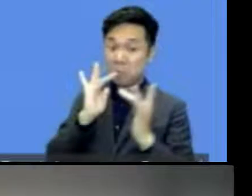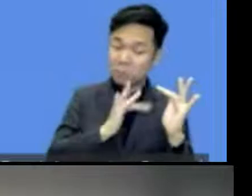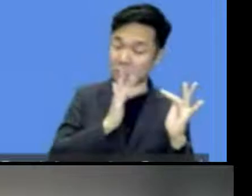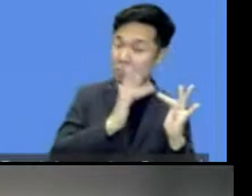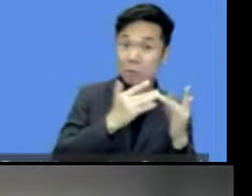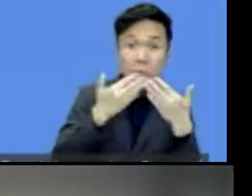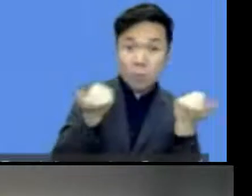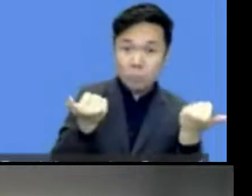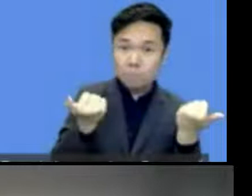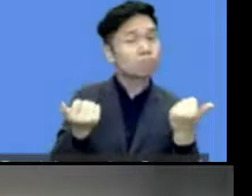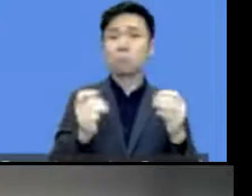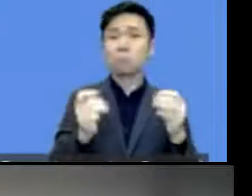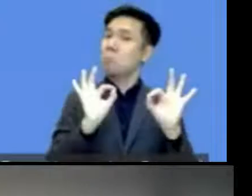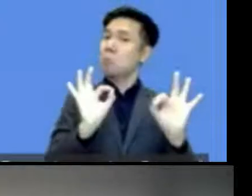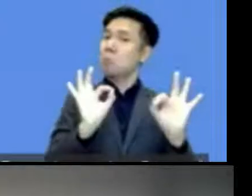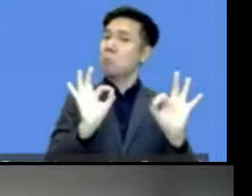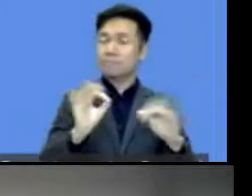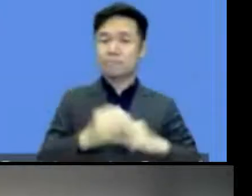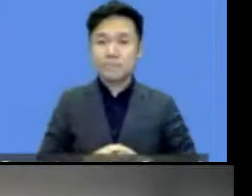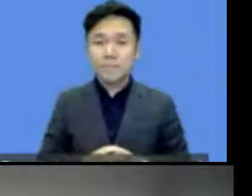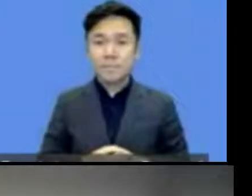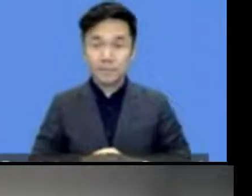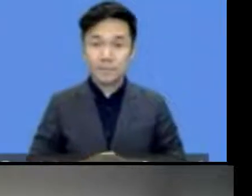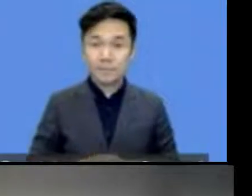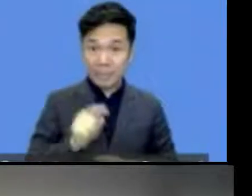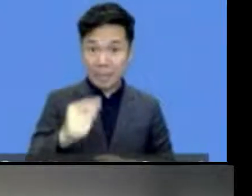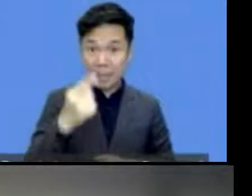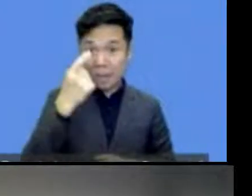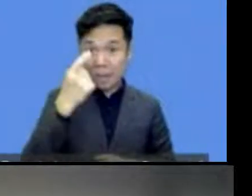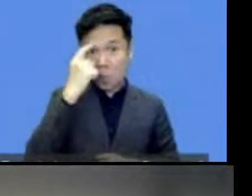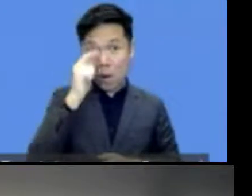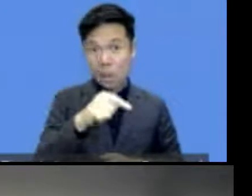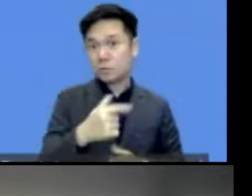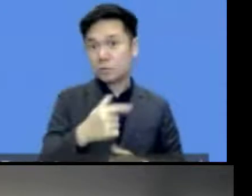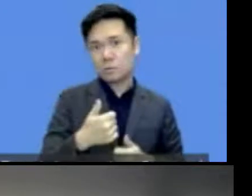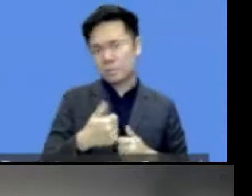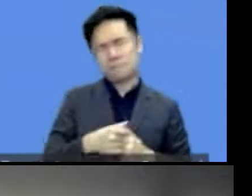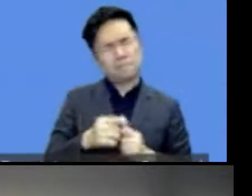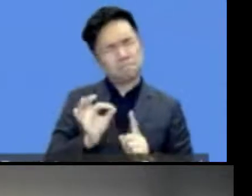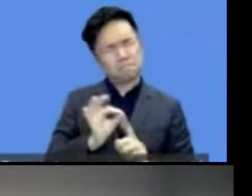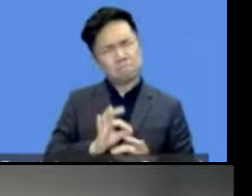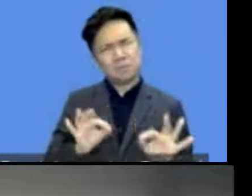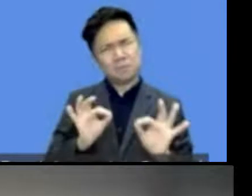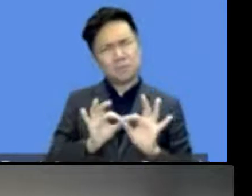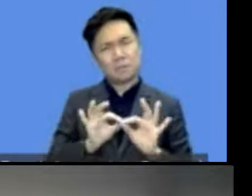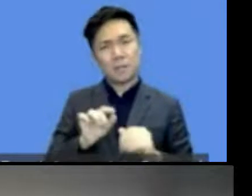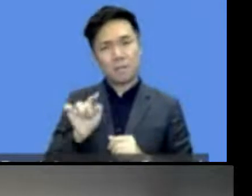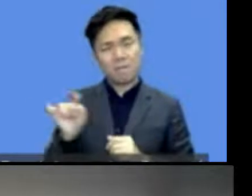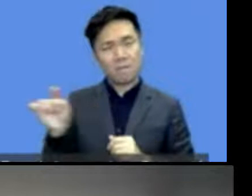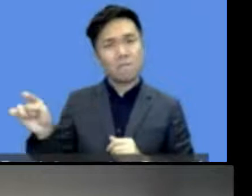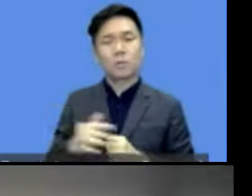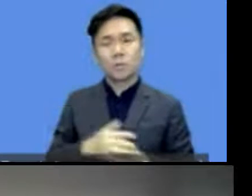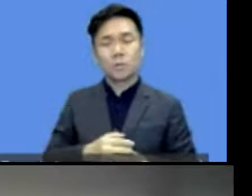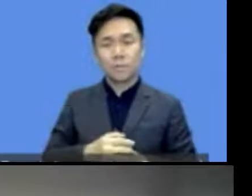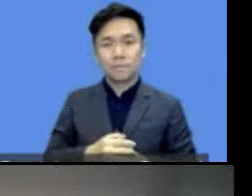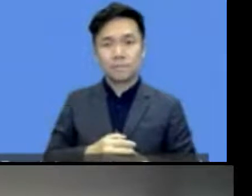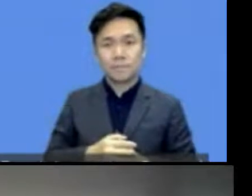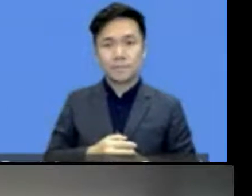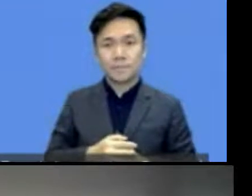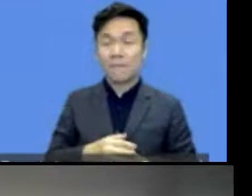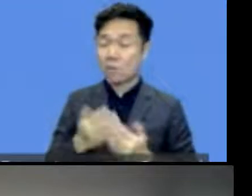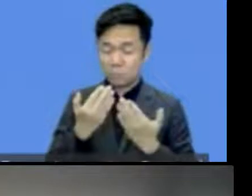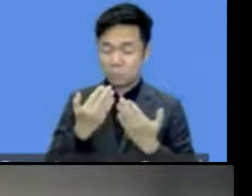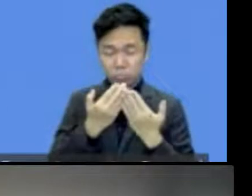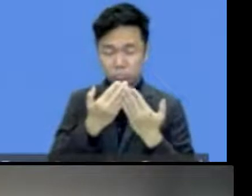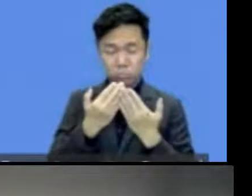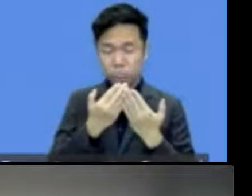is one of the most important solutions for the resilience of the